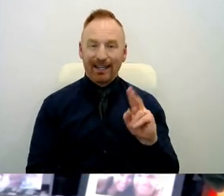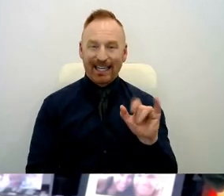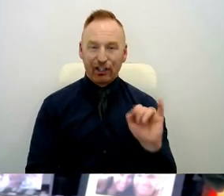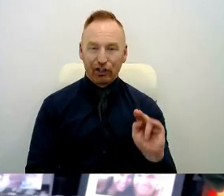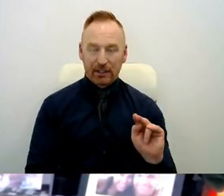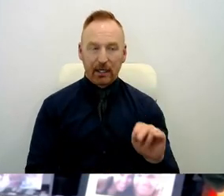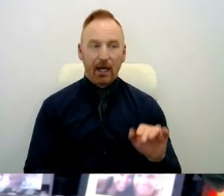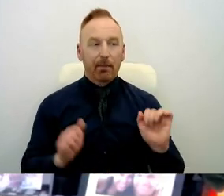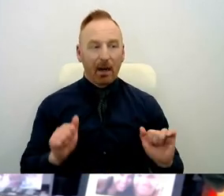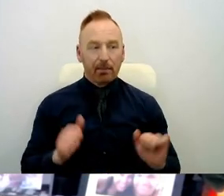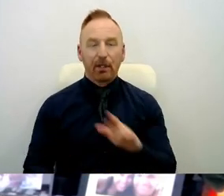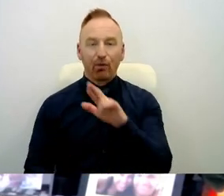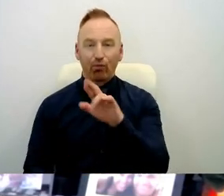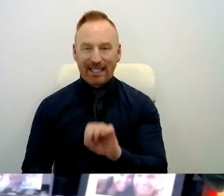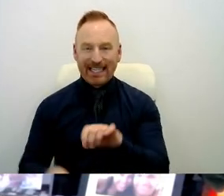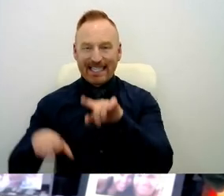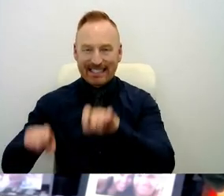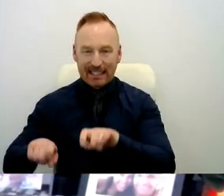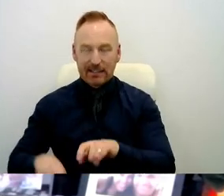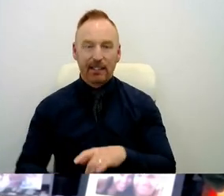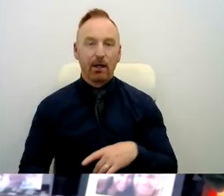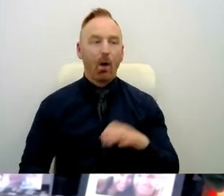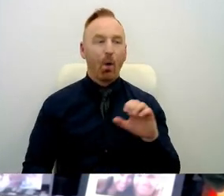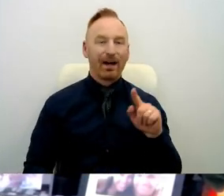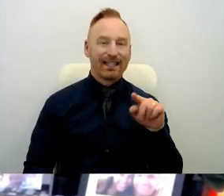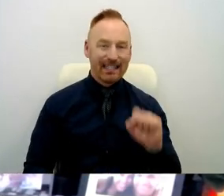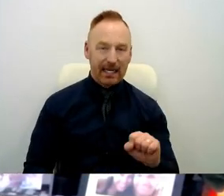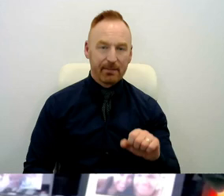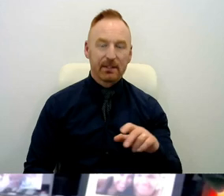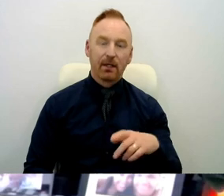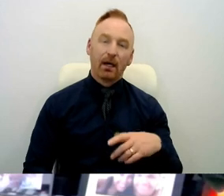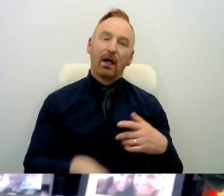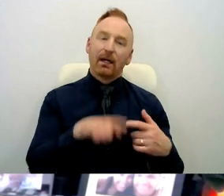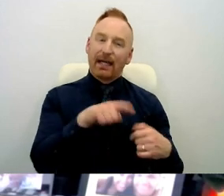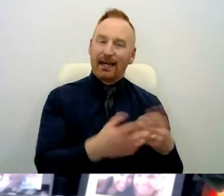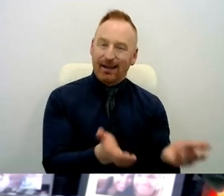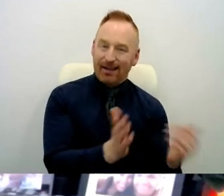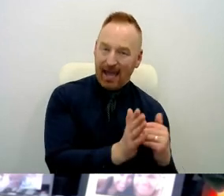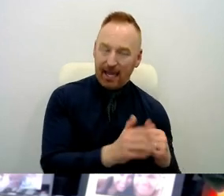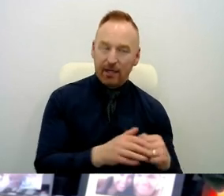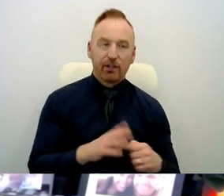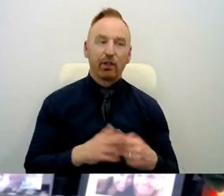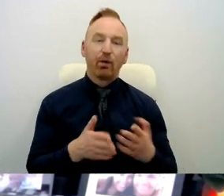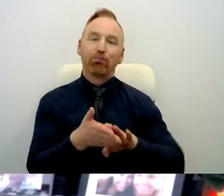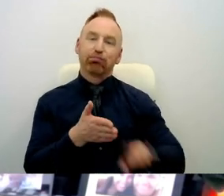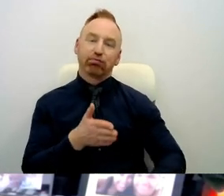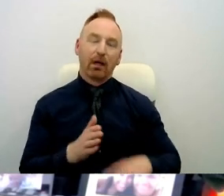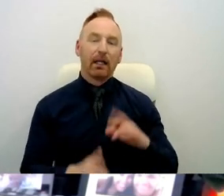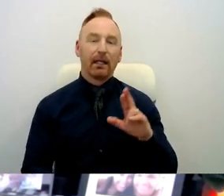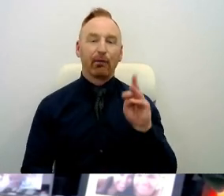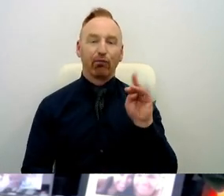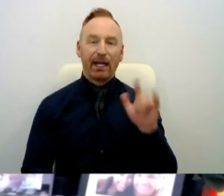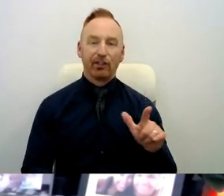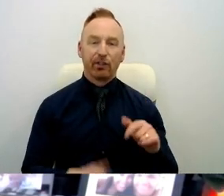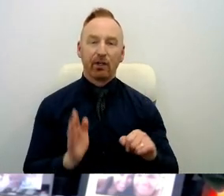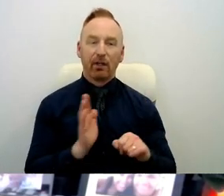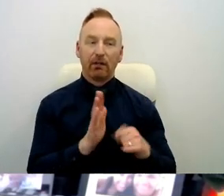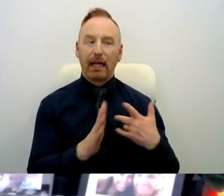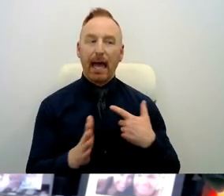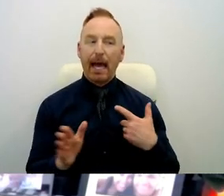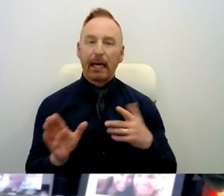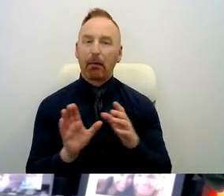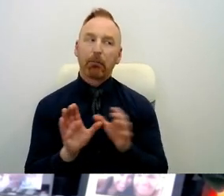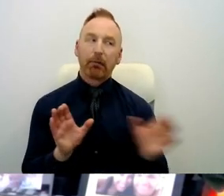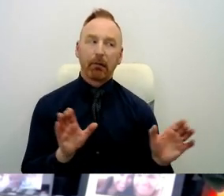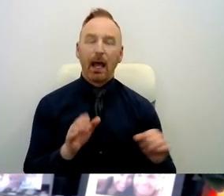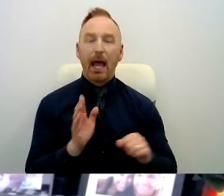be retested or have their claims rescored to eliminate racial bias in the testing and payout formula under a